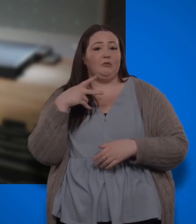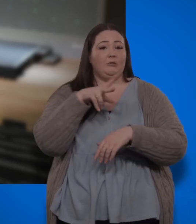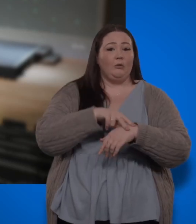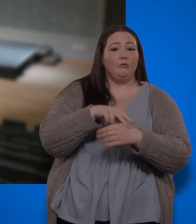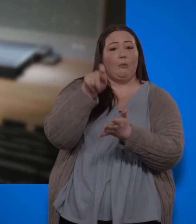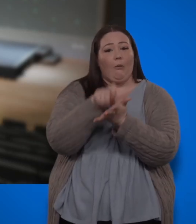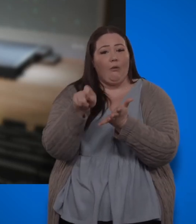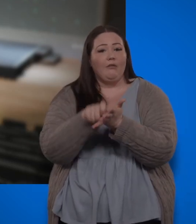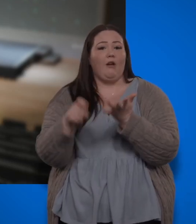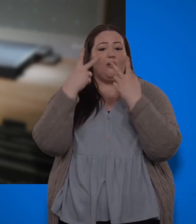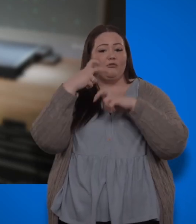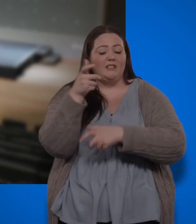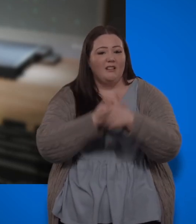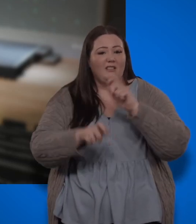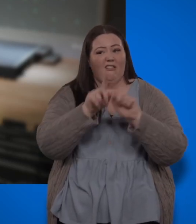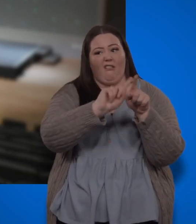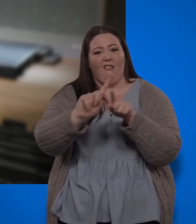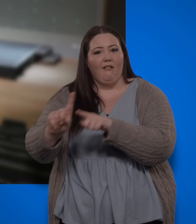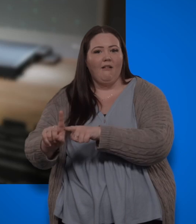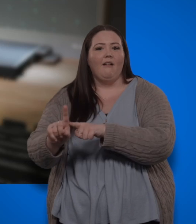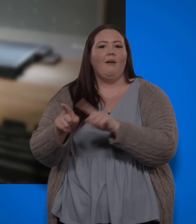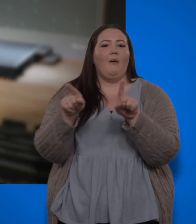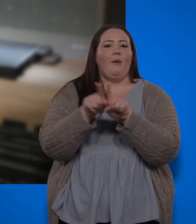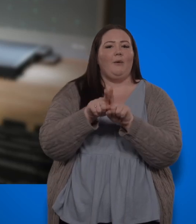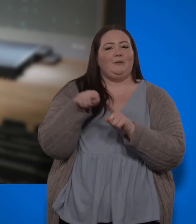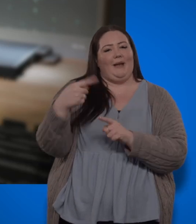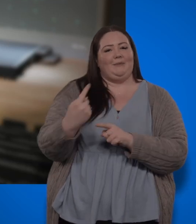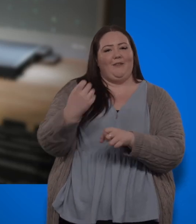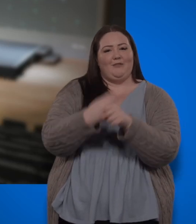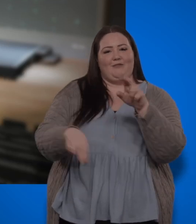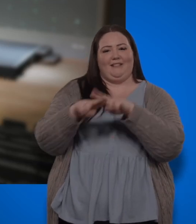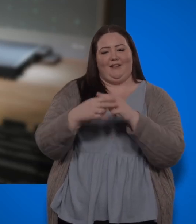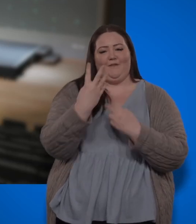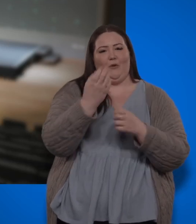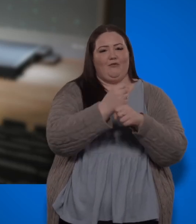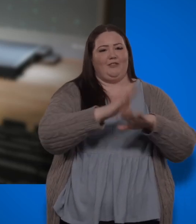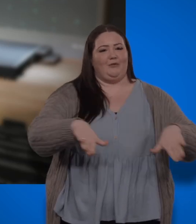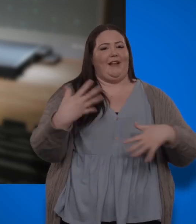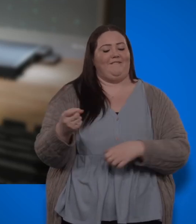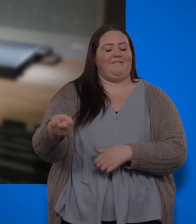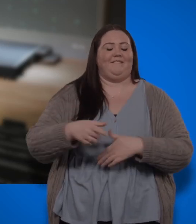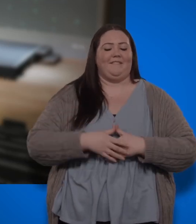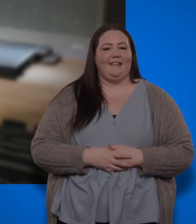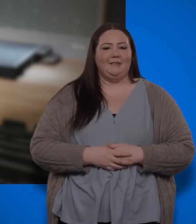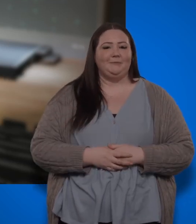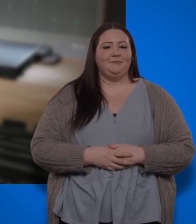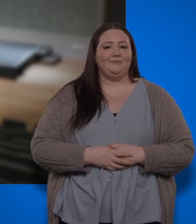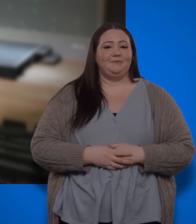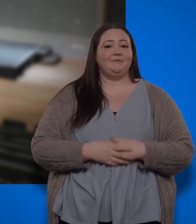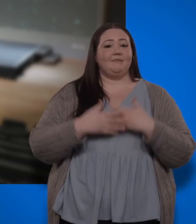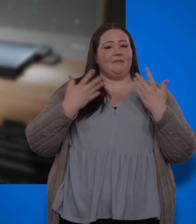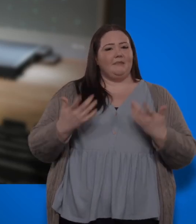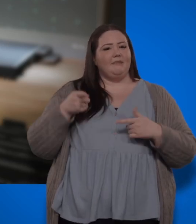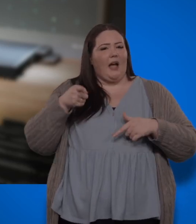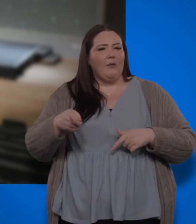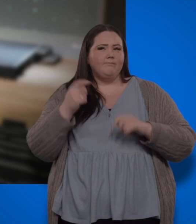doctor, author, research scientist, and he is also a granddad of 4. And now he's